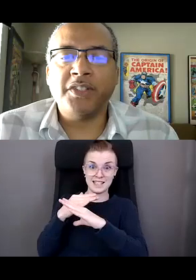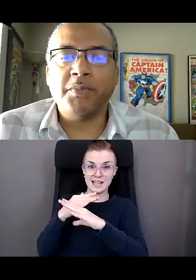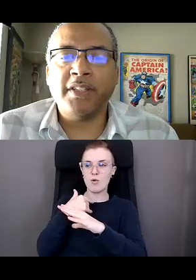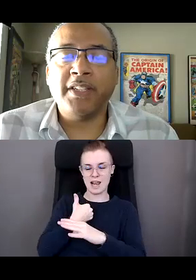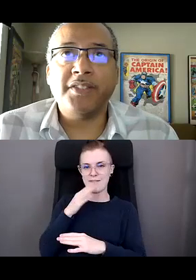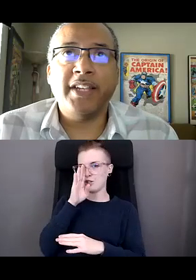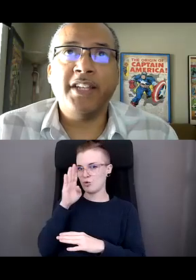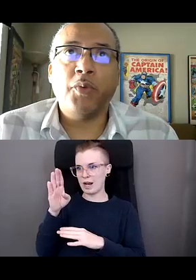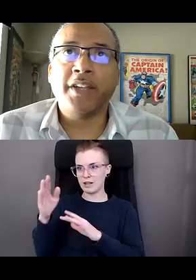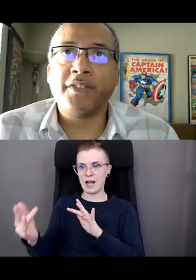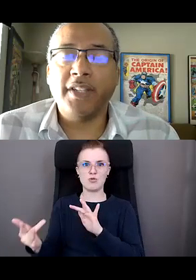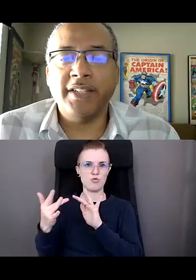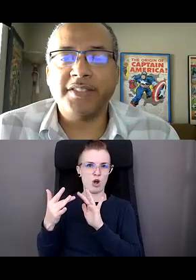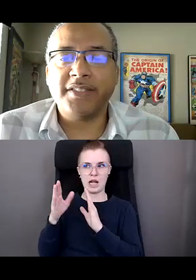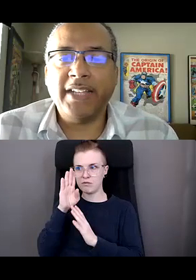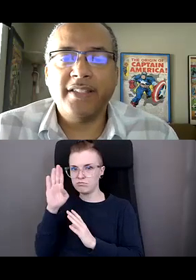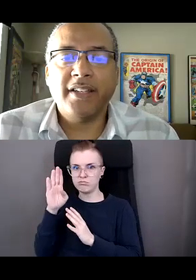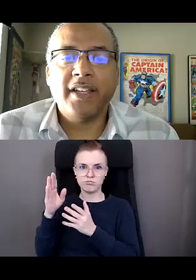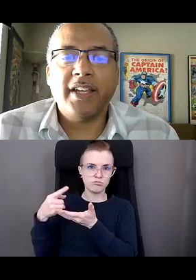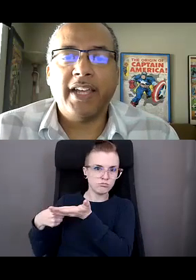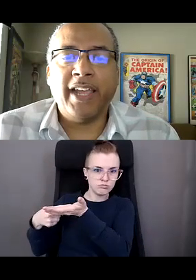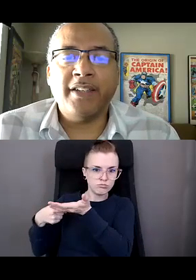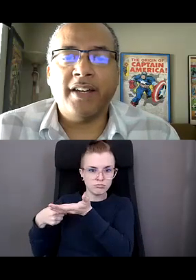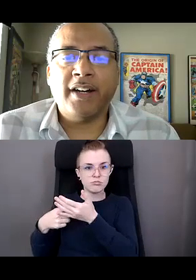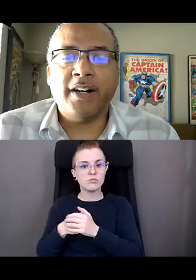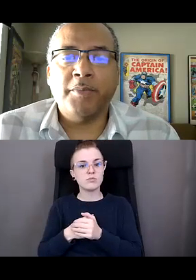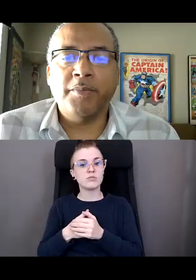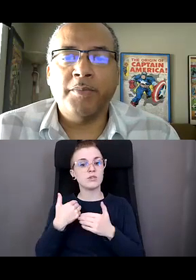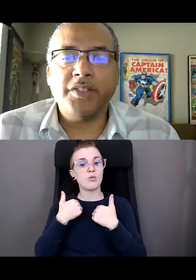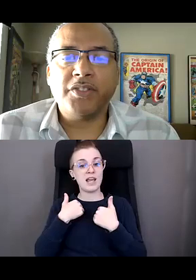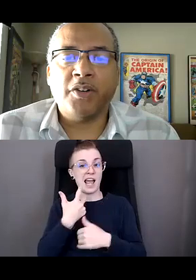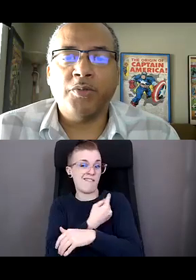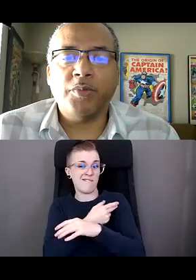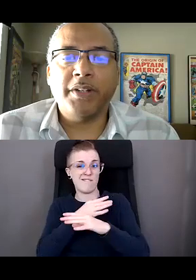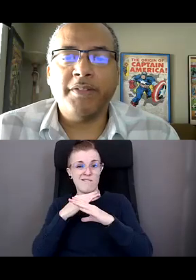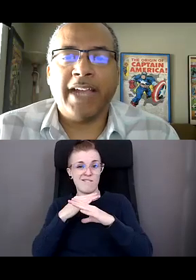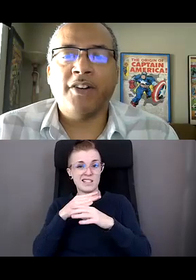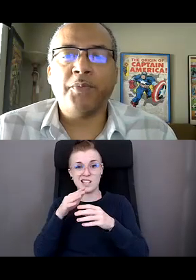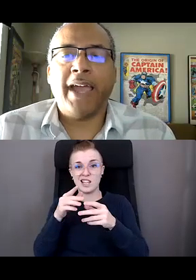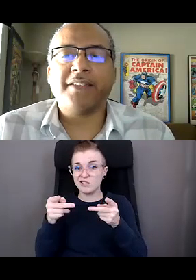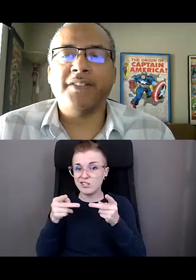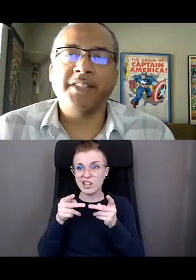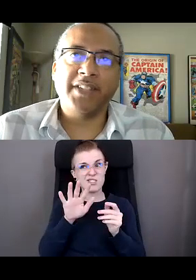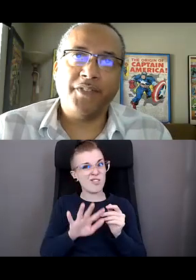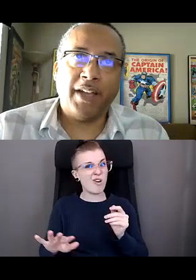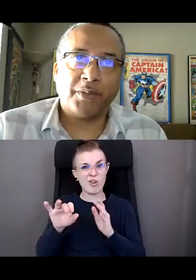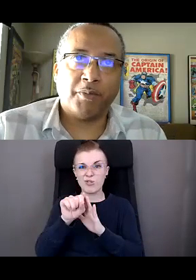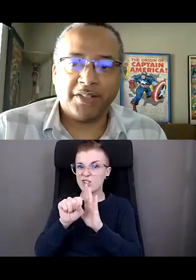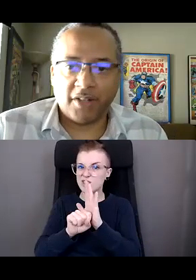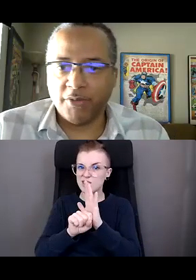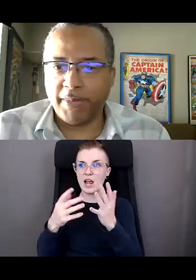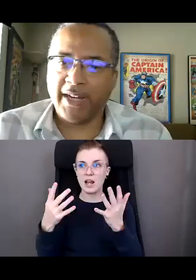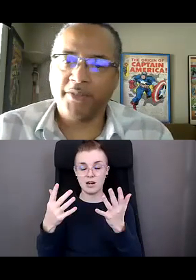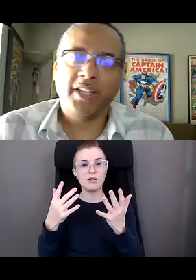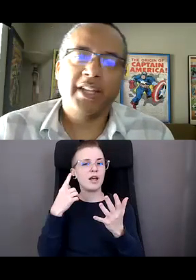with disabilities anywhere in the state. And so that goes back to, let's say, if you have someone